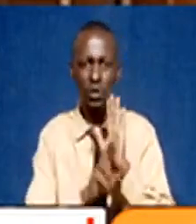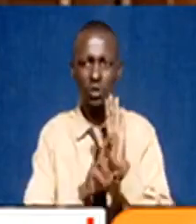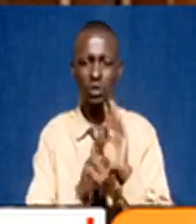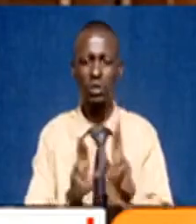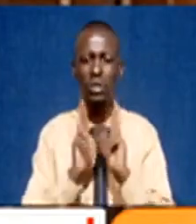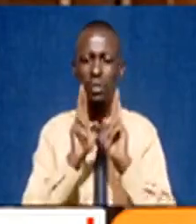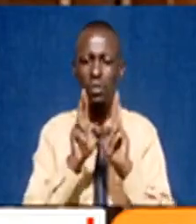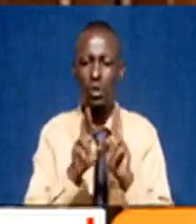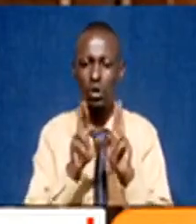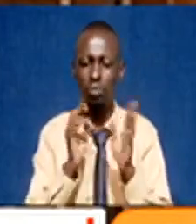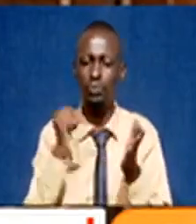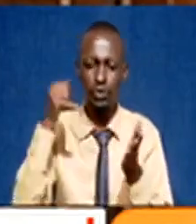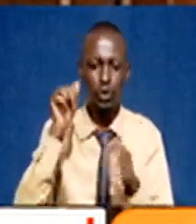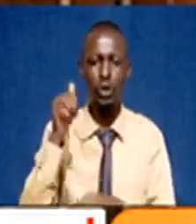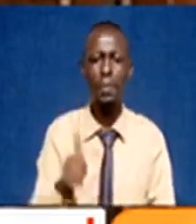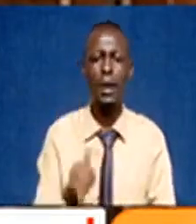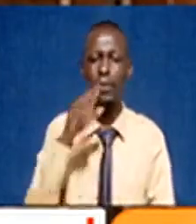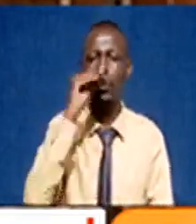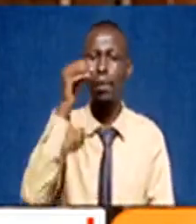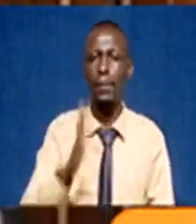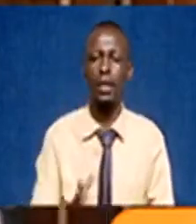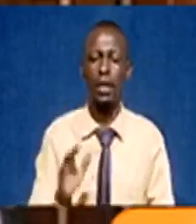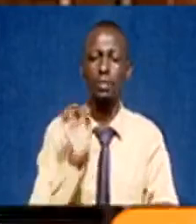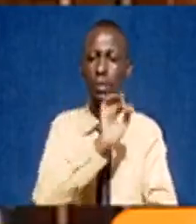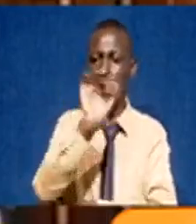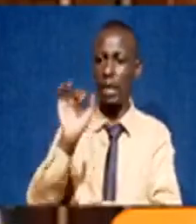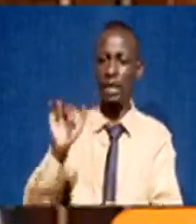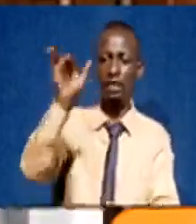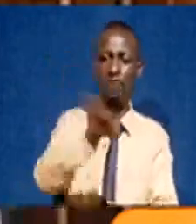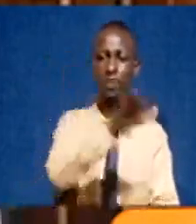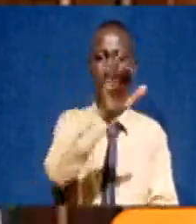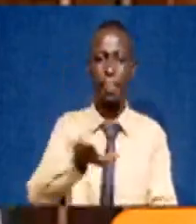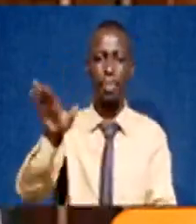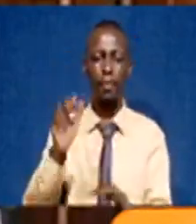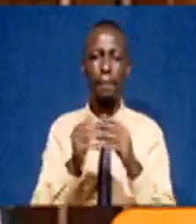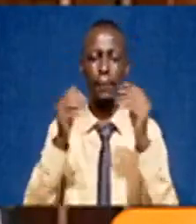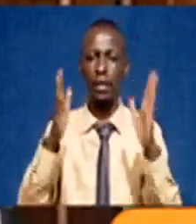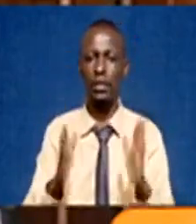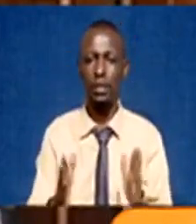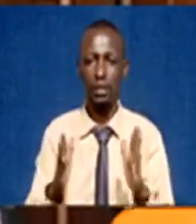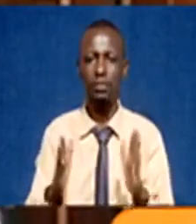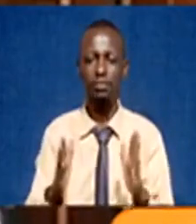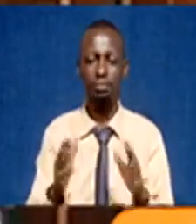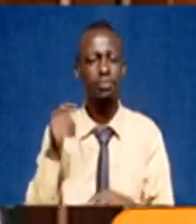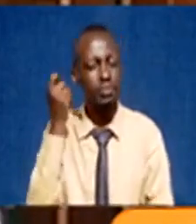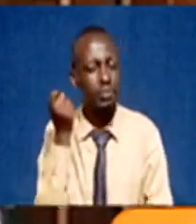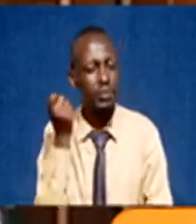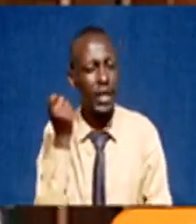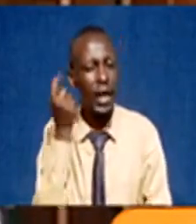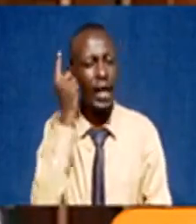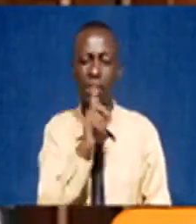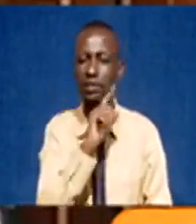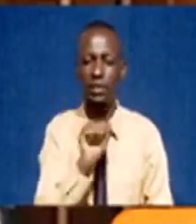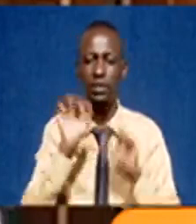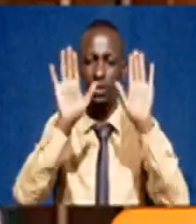report, Mr. Speaker. And I would urge the leadership of this House, having understood how important it is to take care of